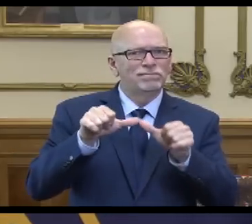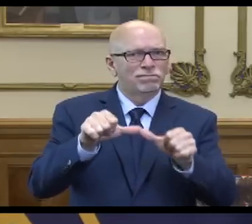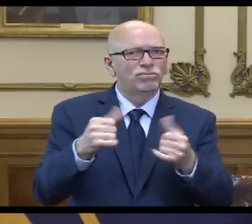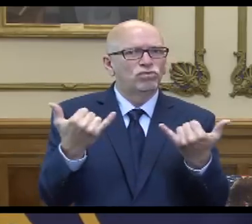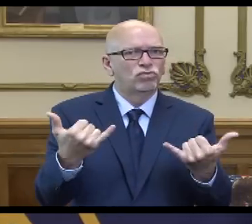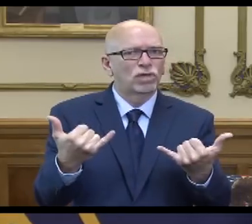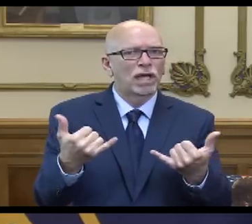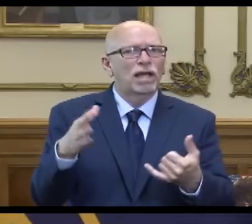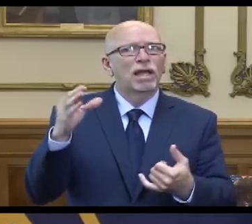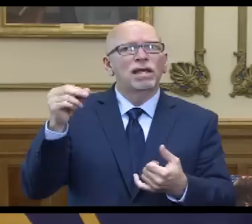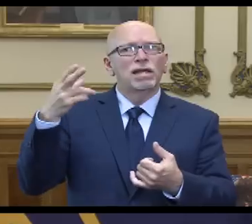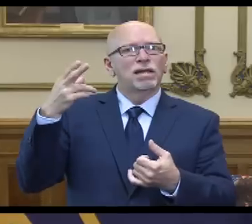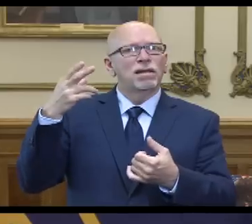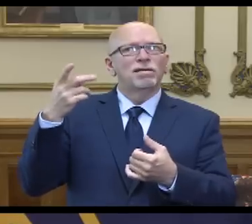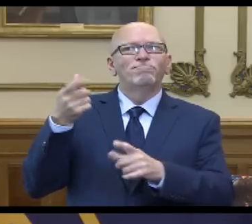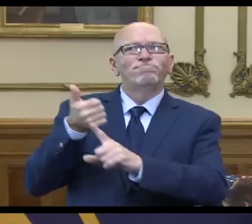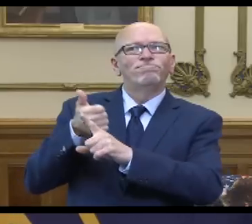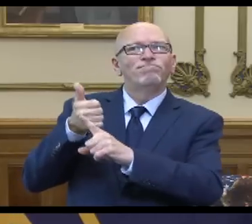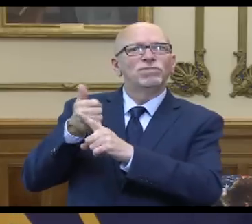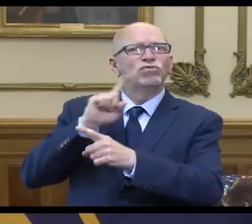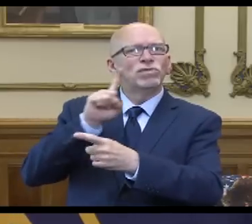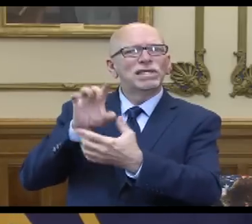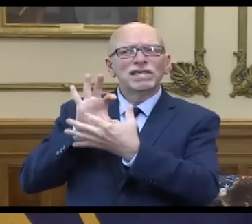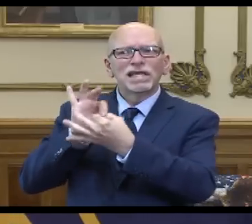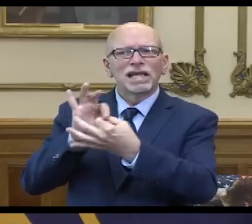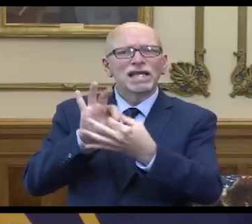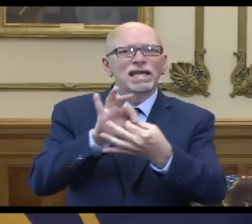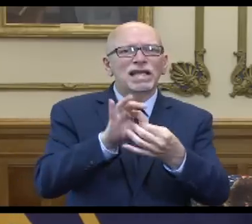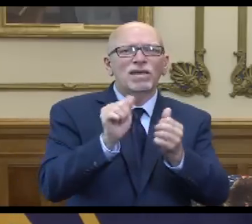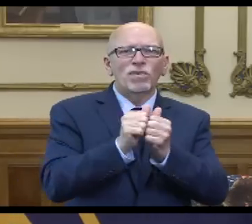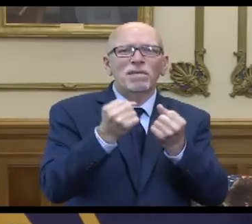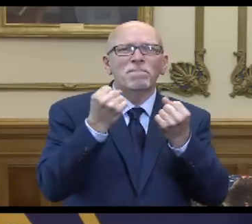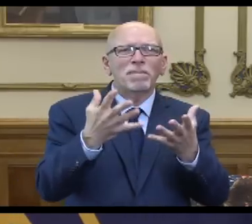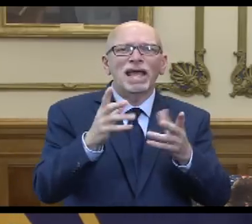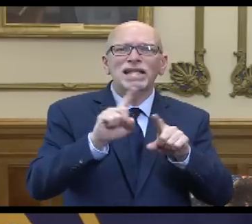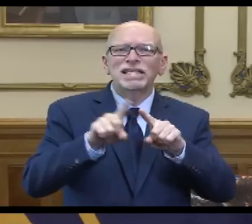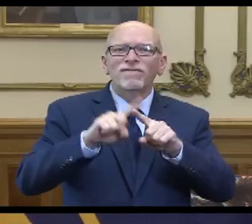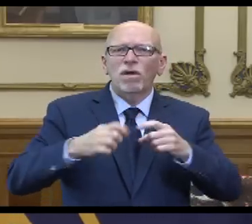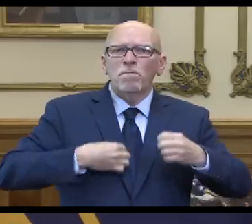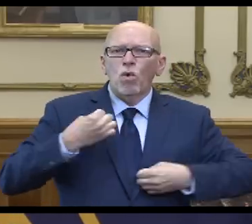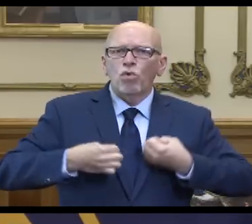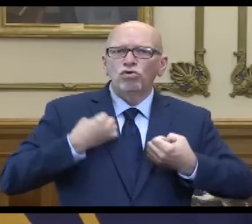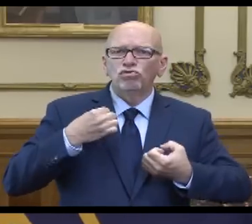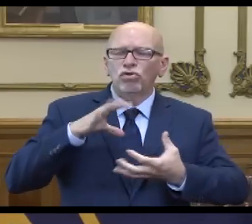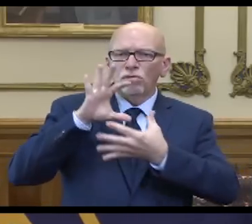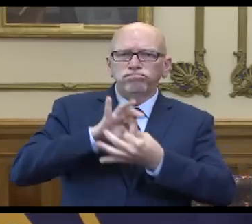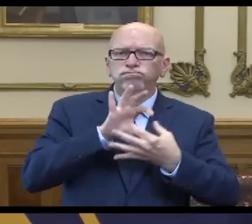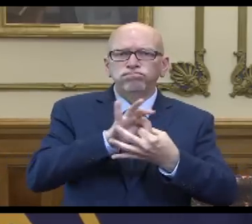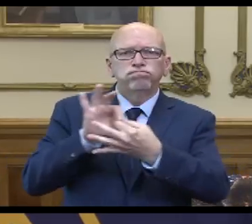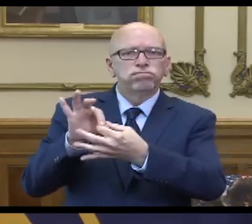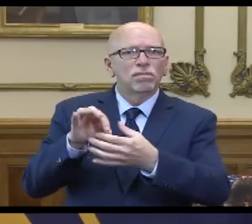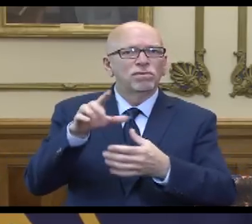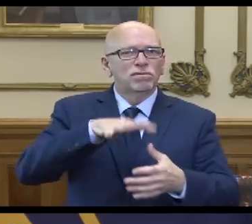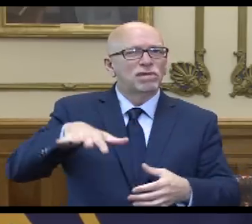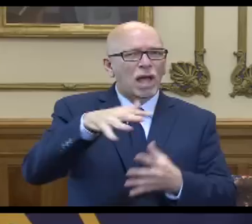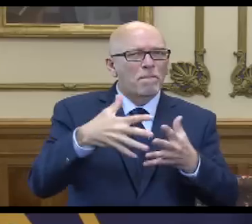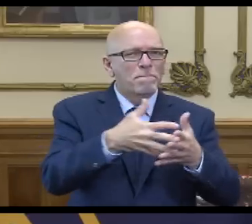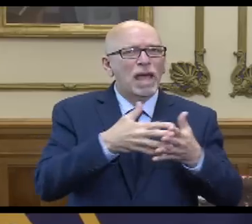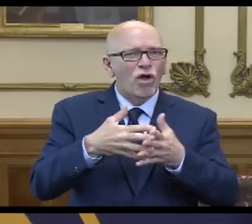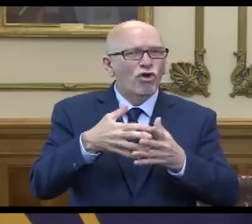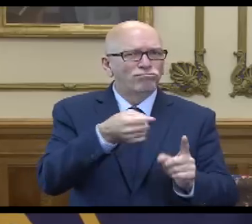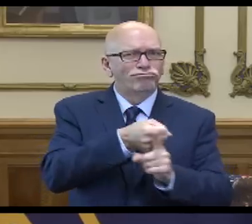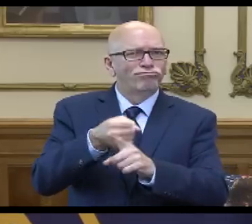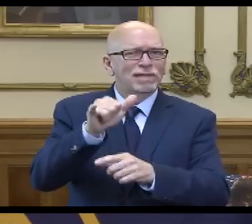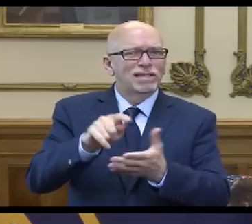he connected with so many different emotions in America, but so many of those